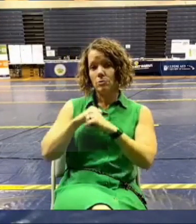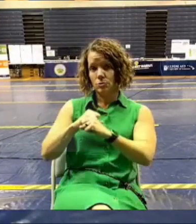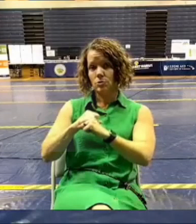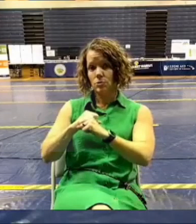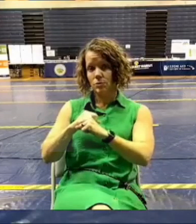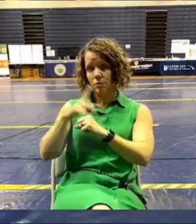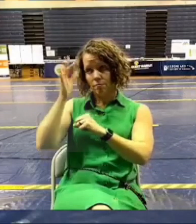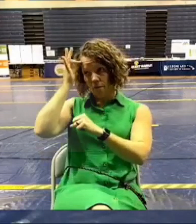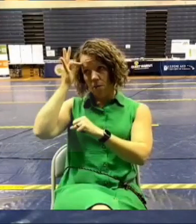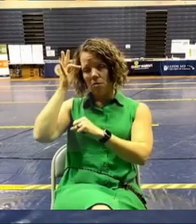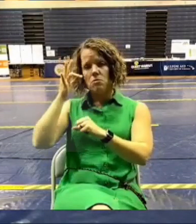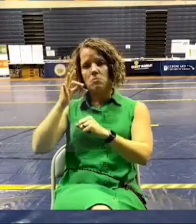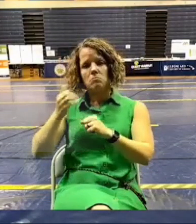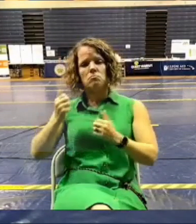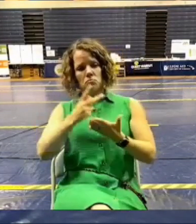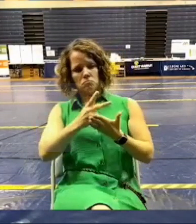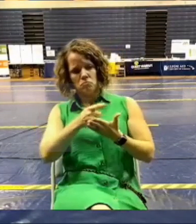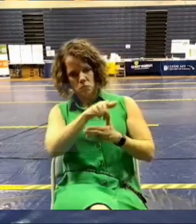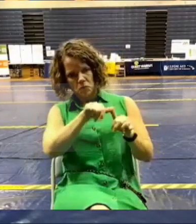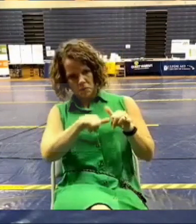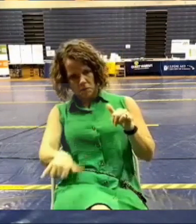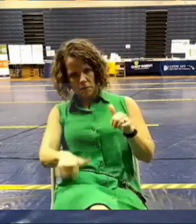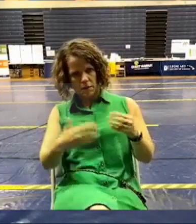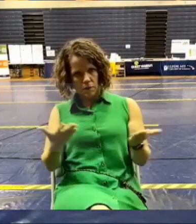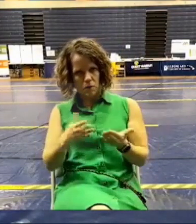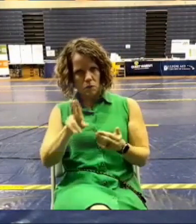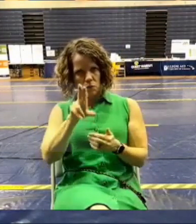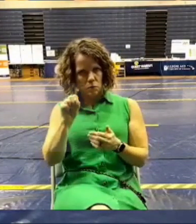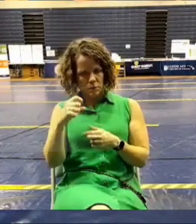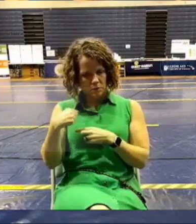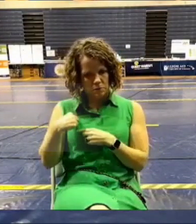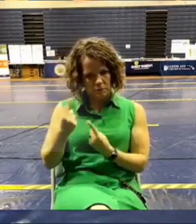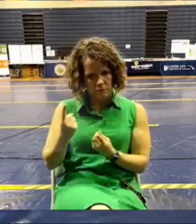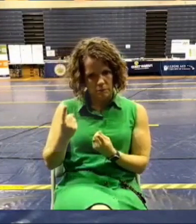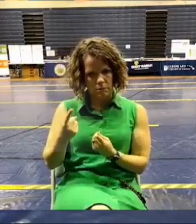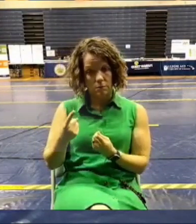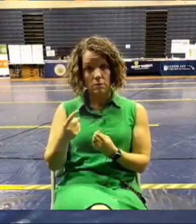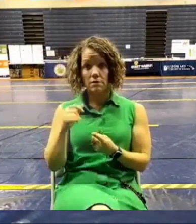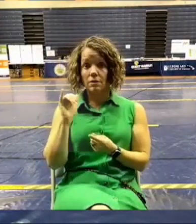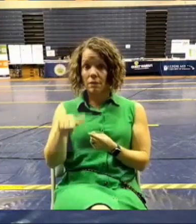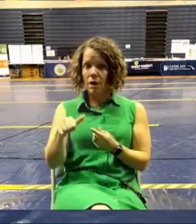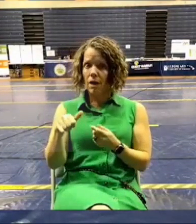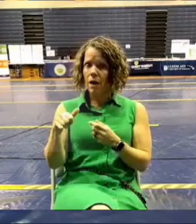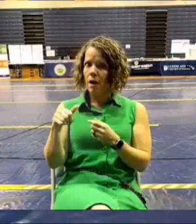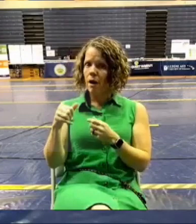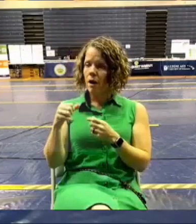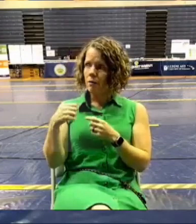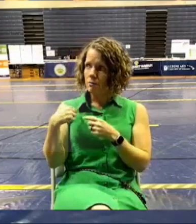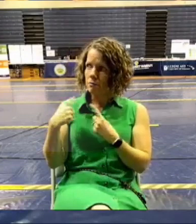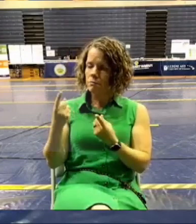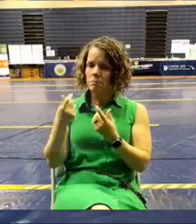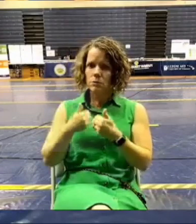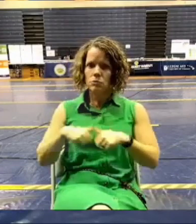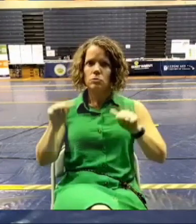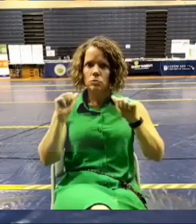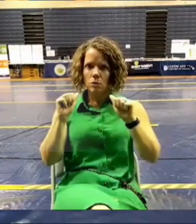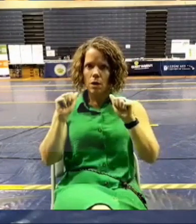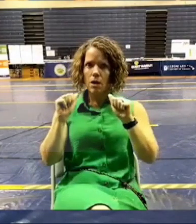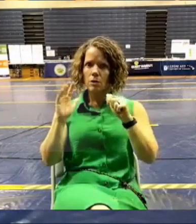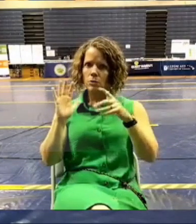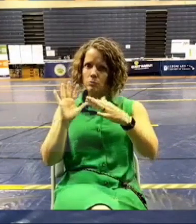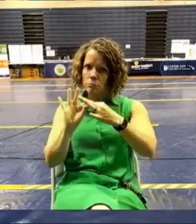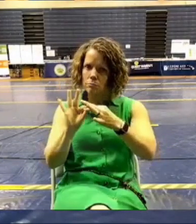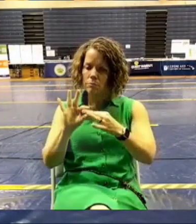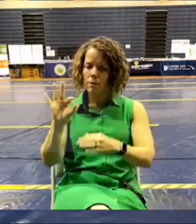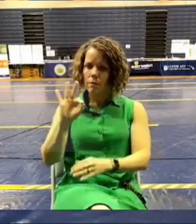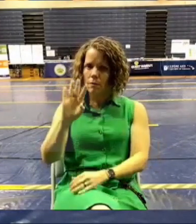States a few years ago. And since then, I have been trying to link